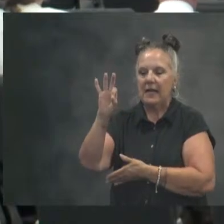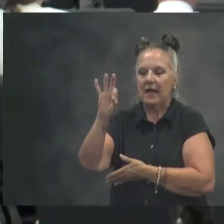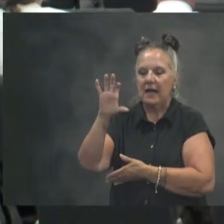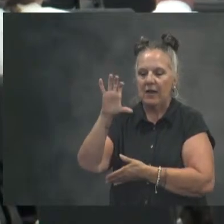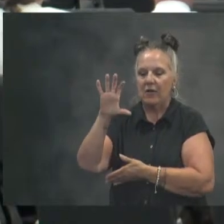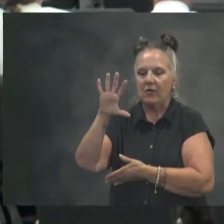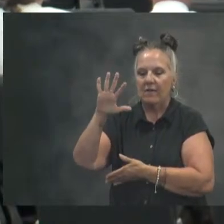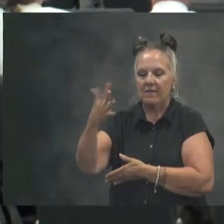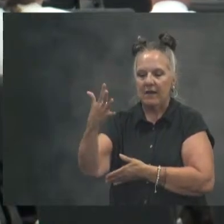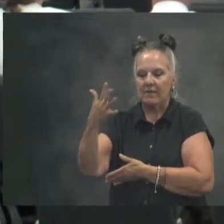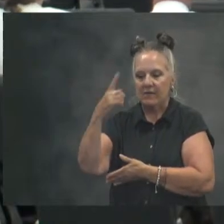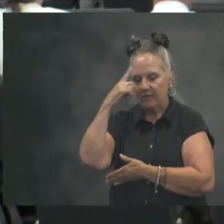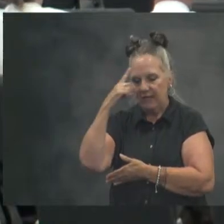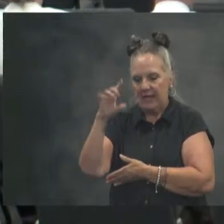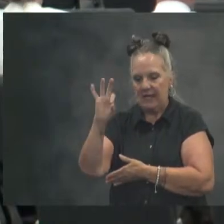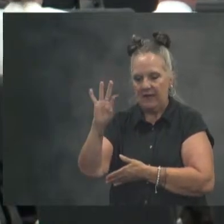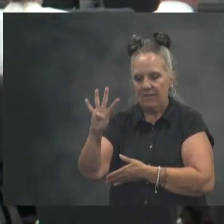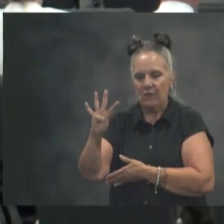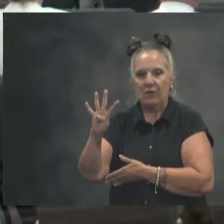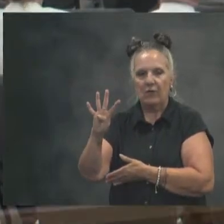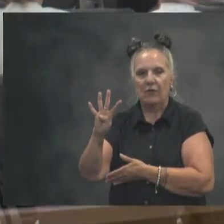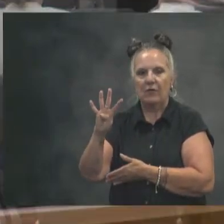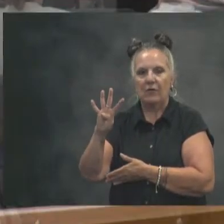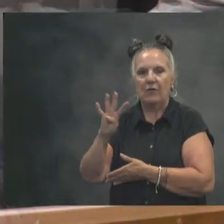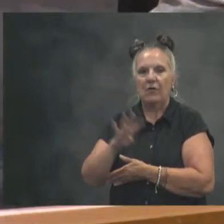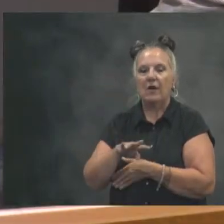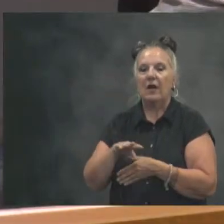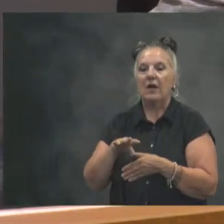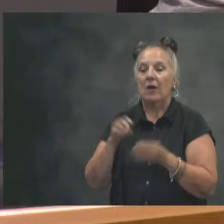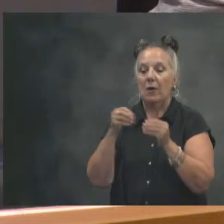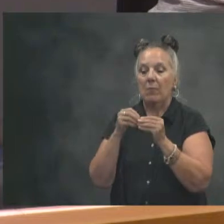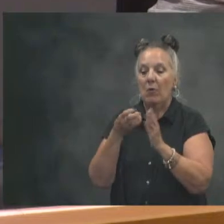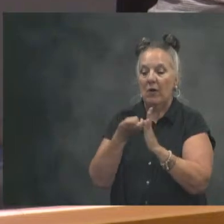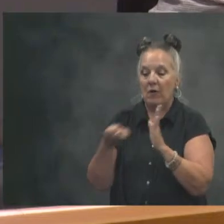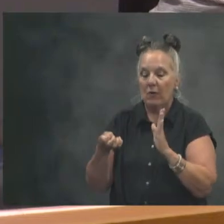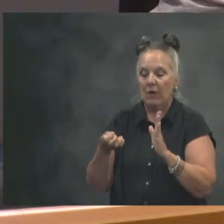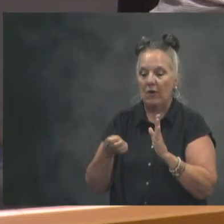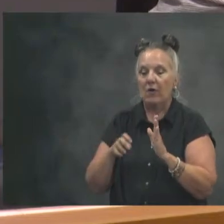$106,905.40, and MTS Equipment at a cost of